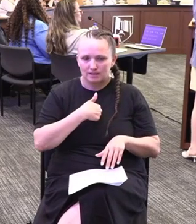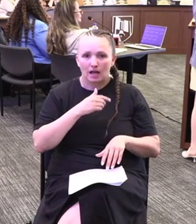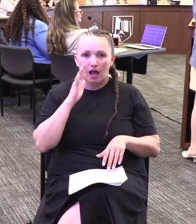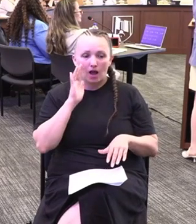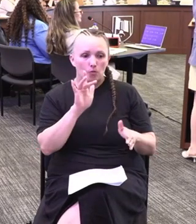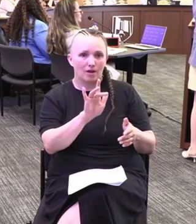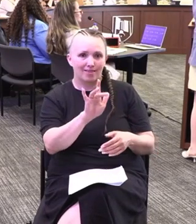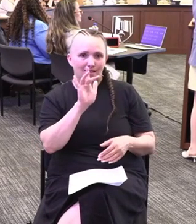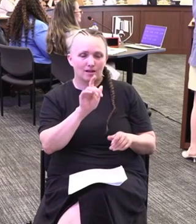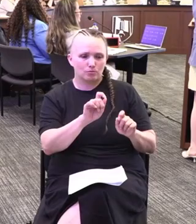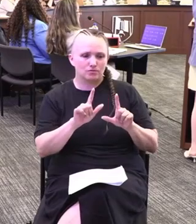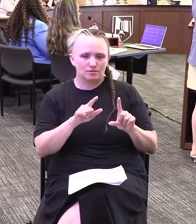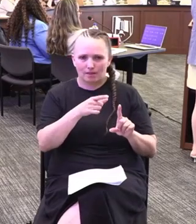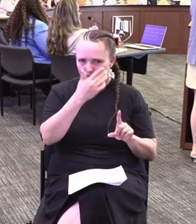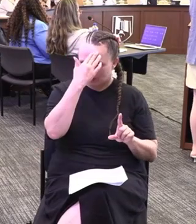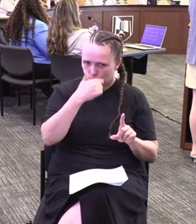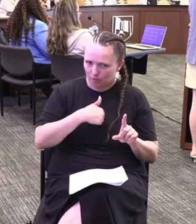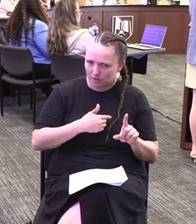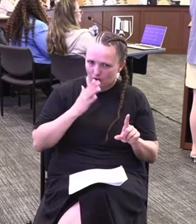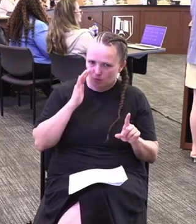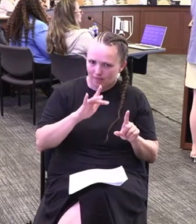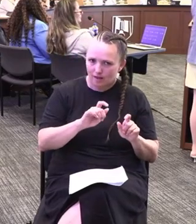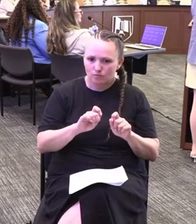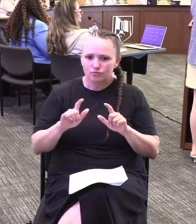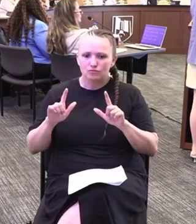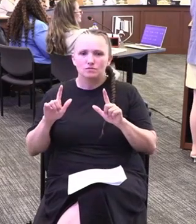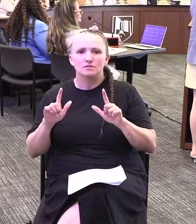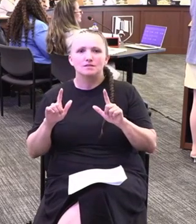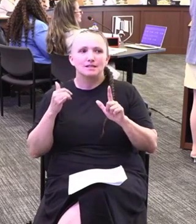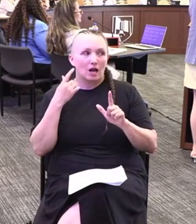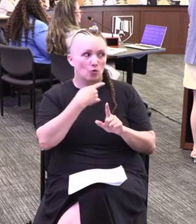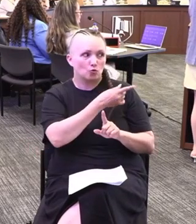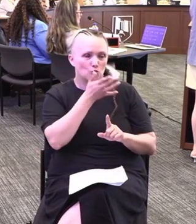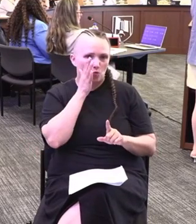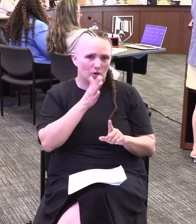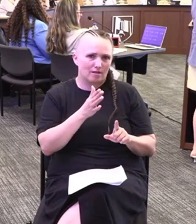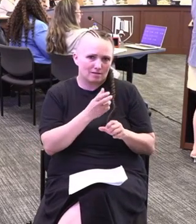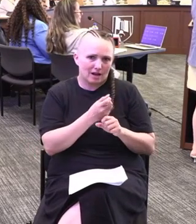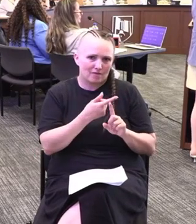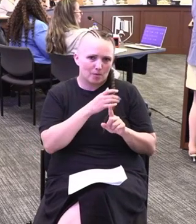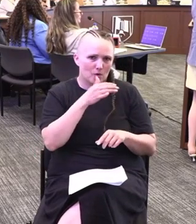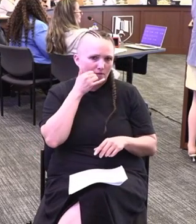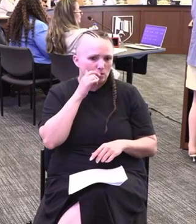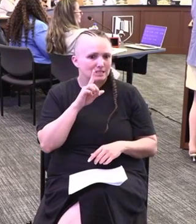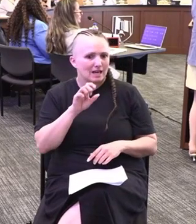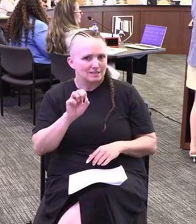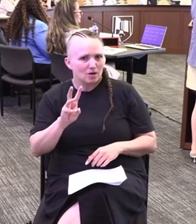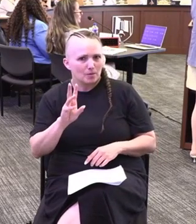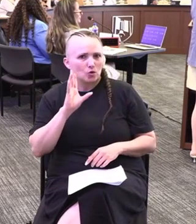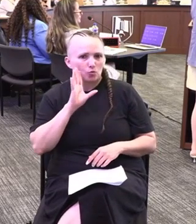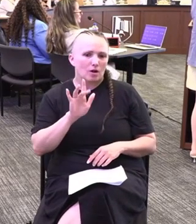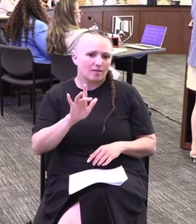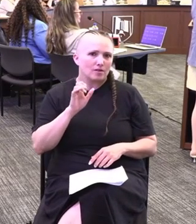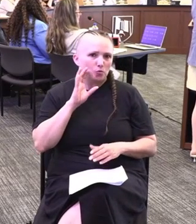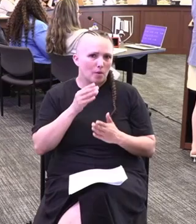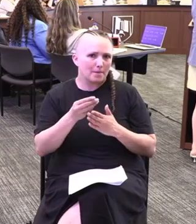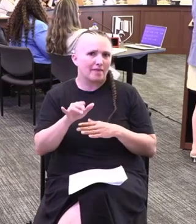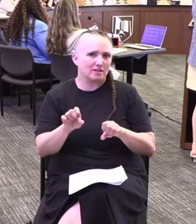ad. They know me. Now, hopefully all your phones, you guys get DSW ads. You're going to get an ad. You're going to click it. You're going to buy the